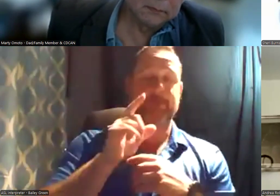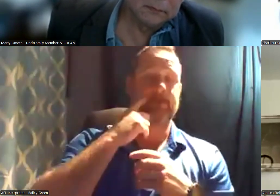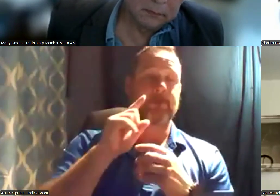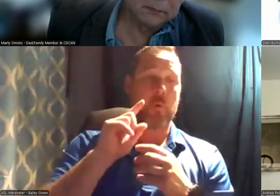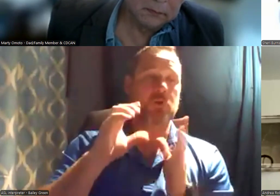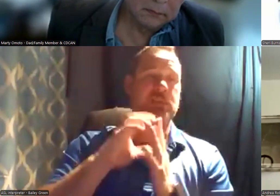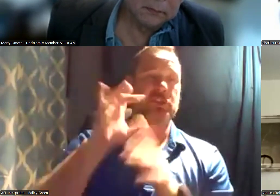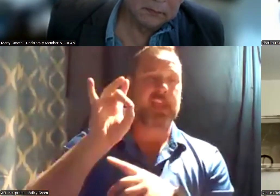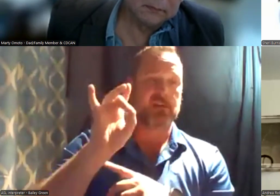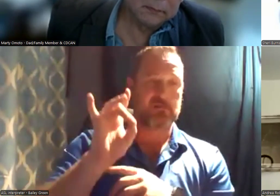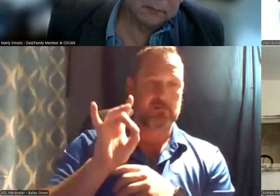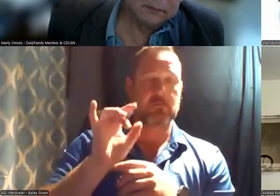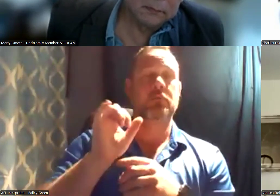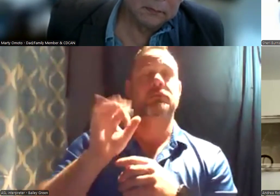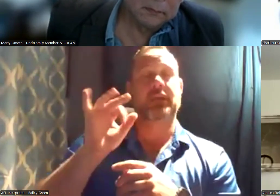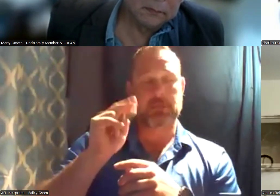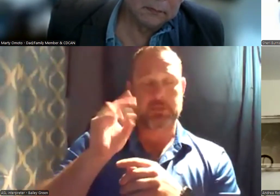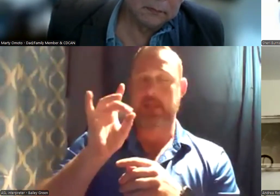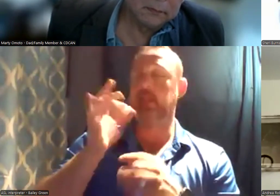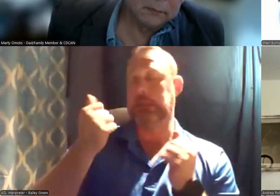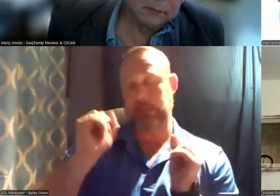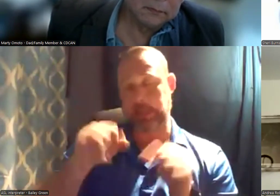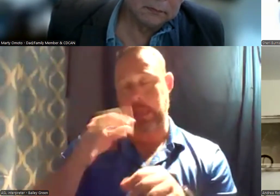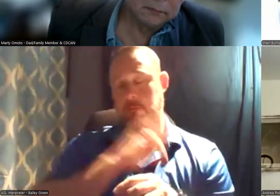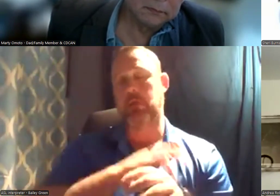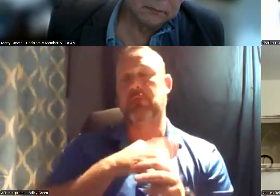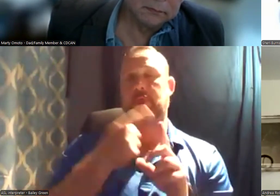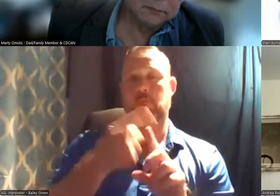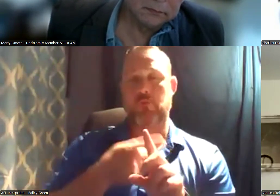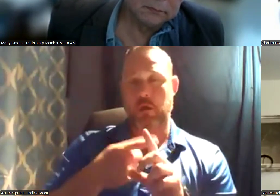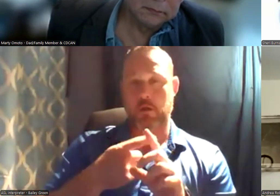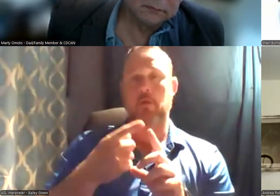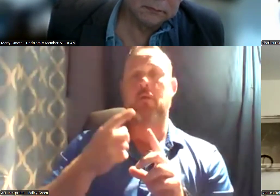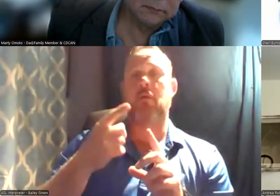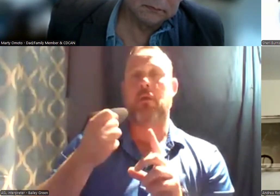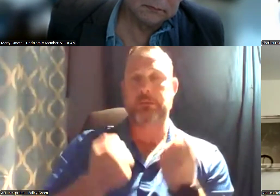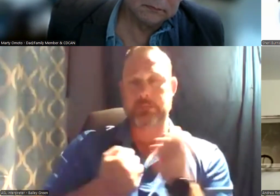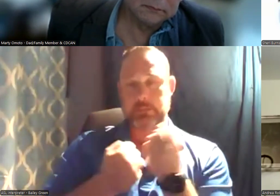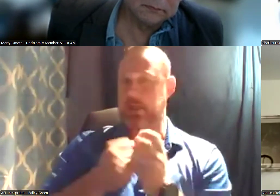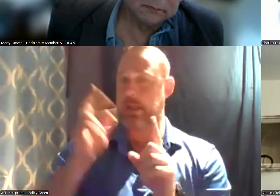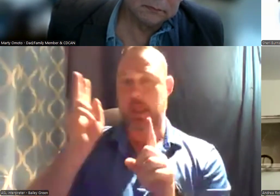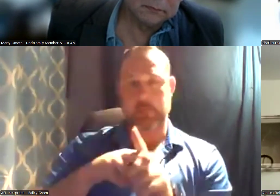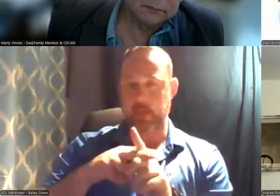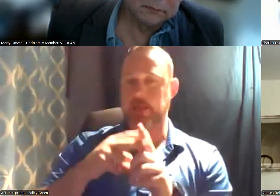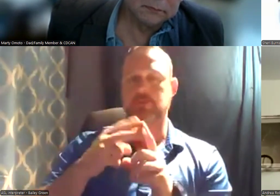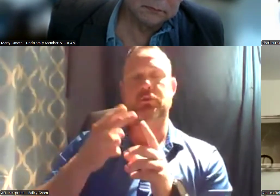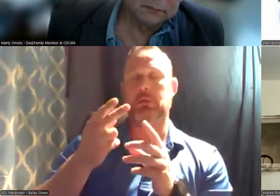can also benefit from these rental assistance. And the application process is really, really